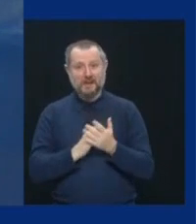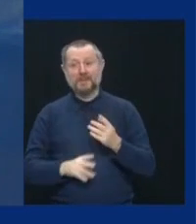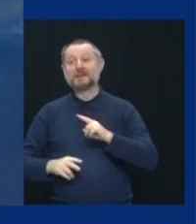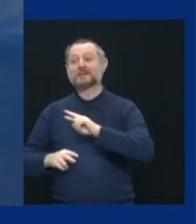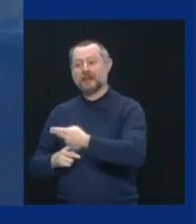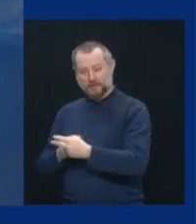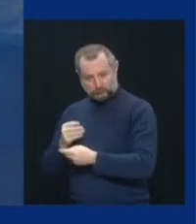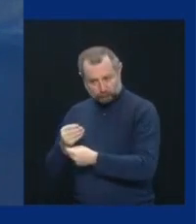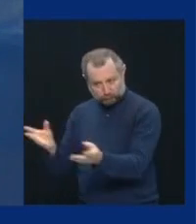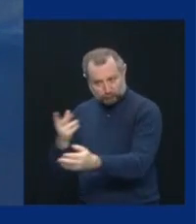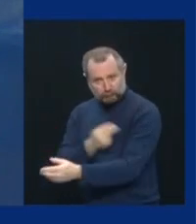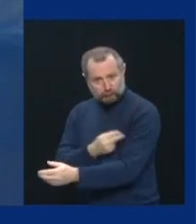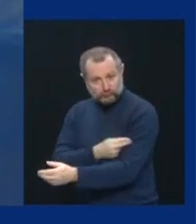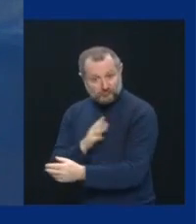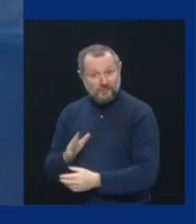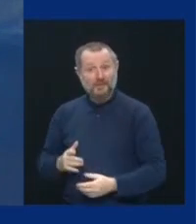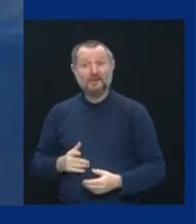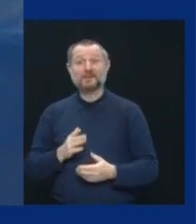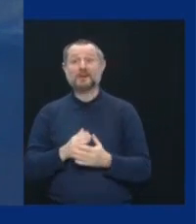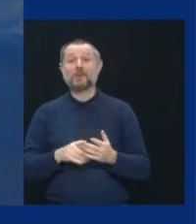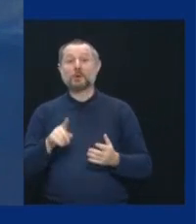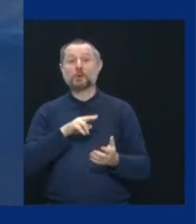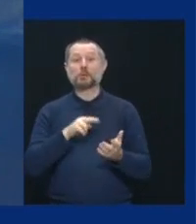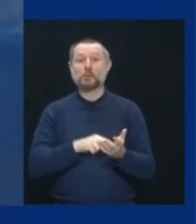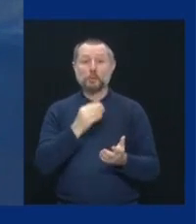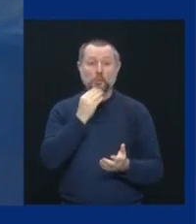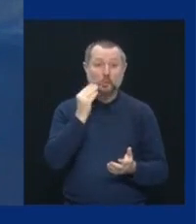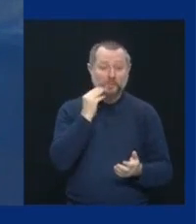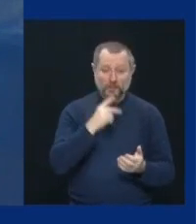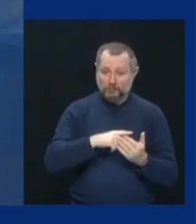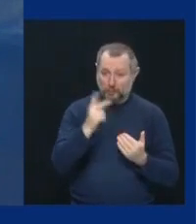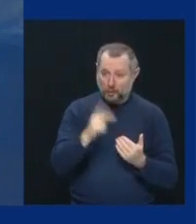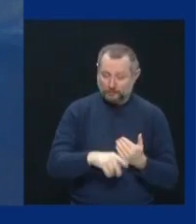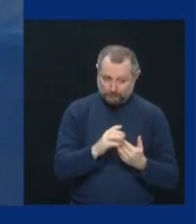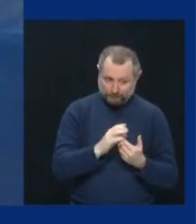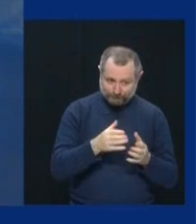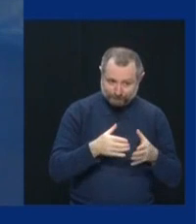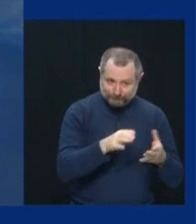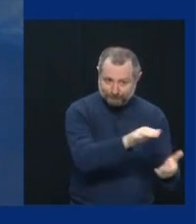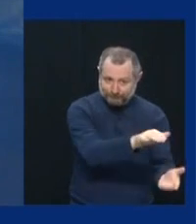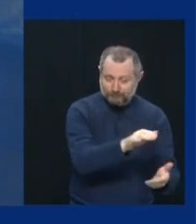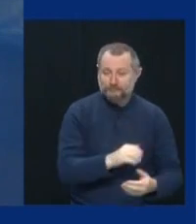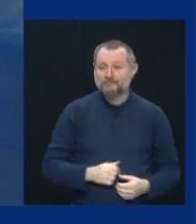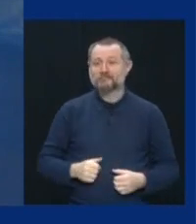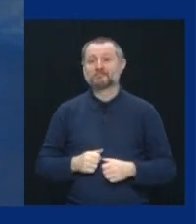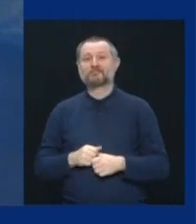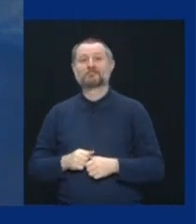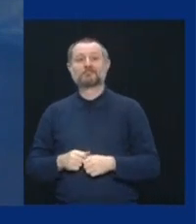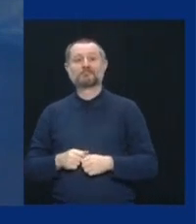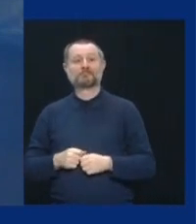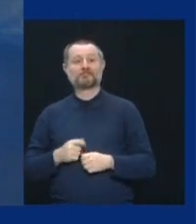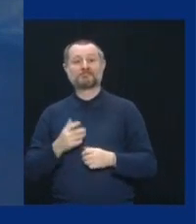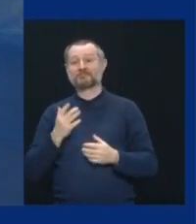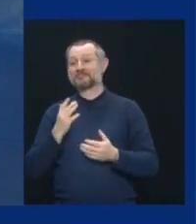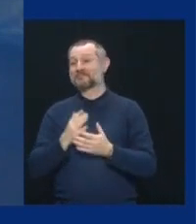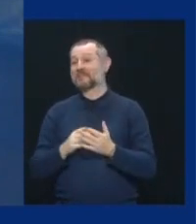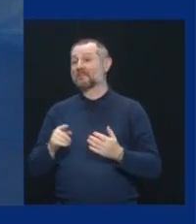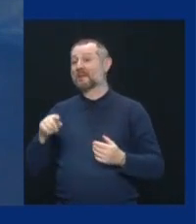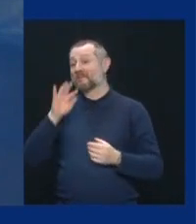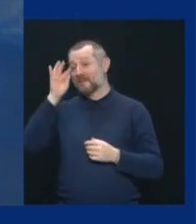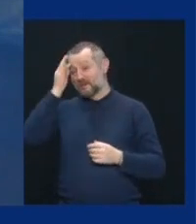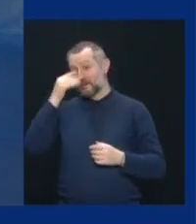dose, some are for the nursing home program, and then you have the federal government